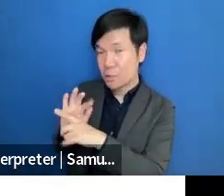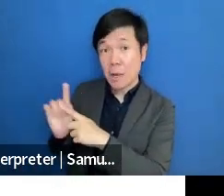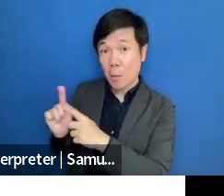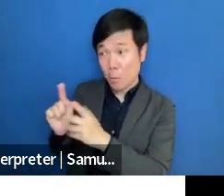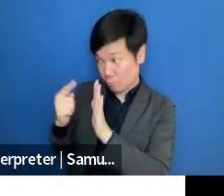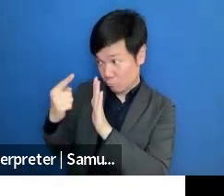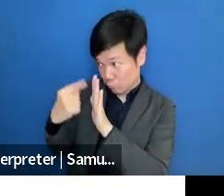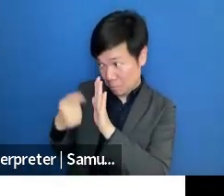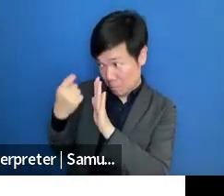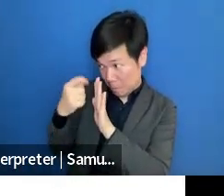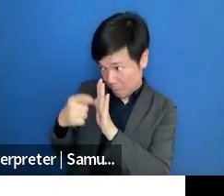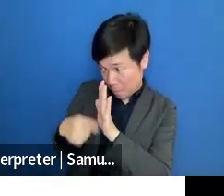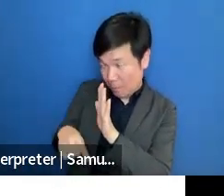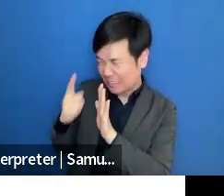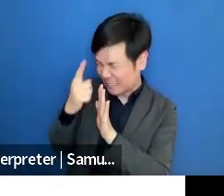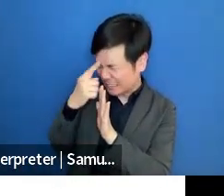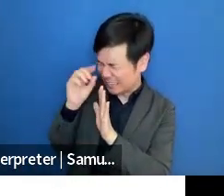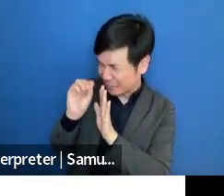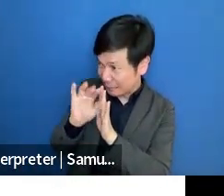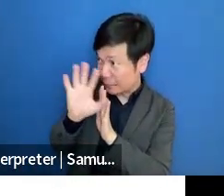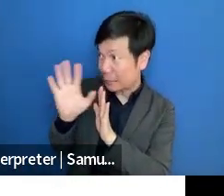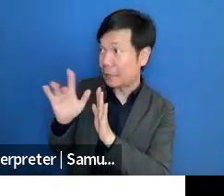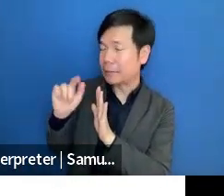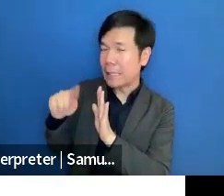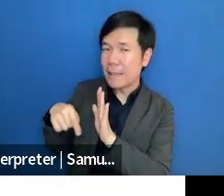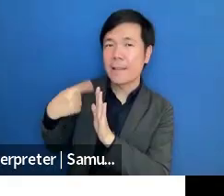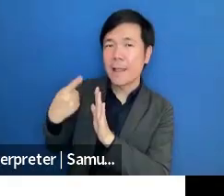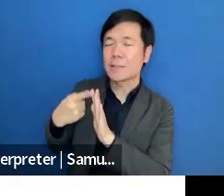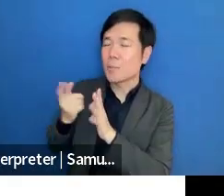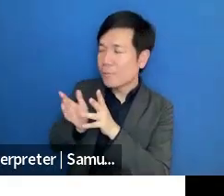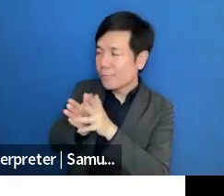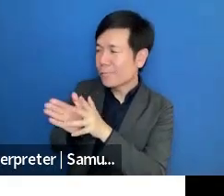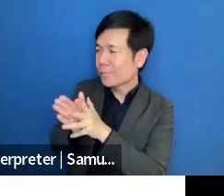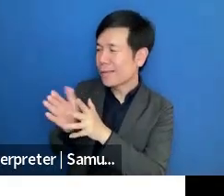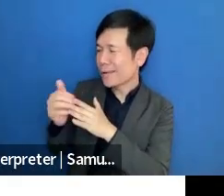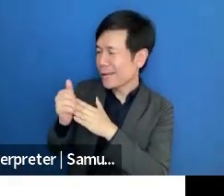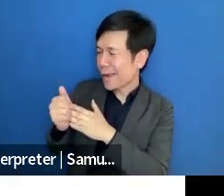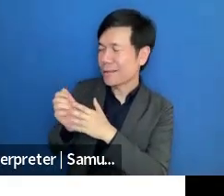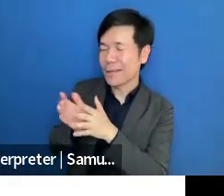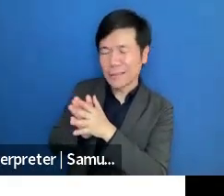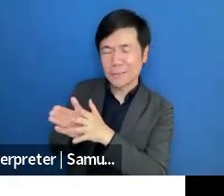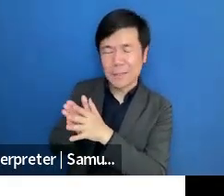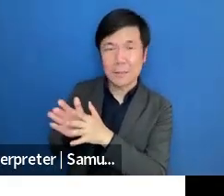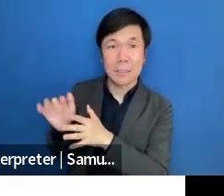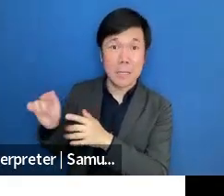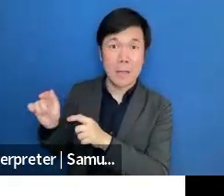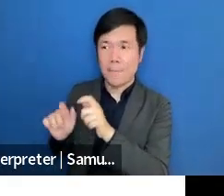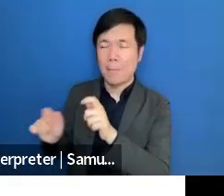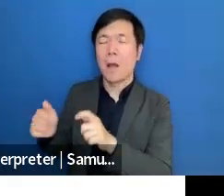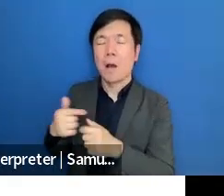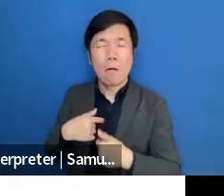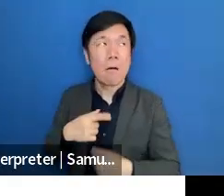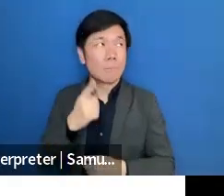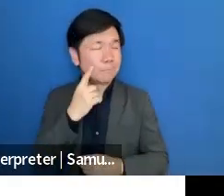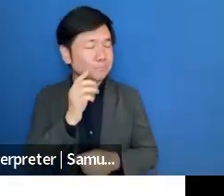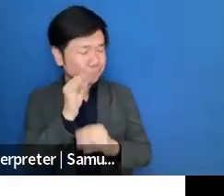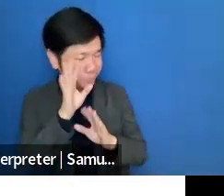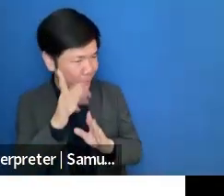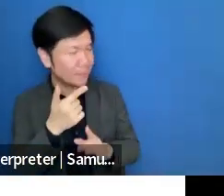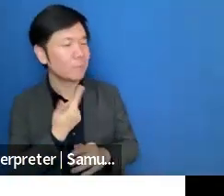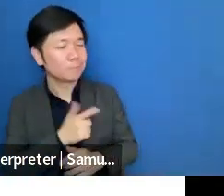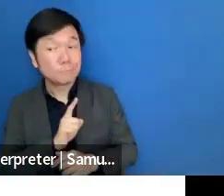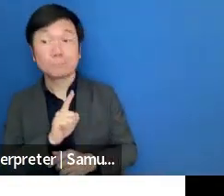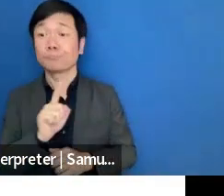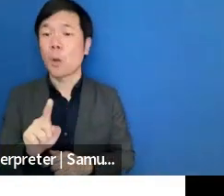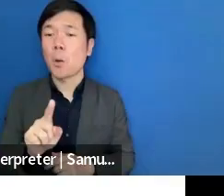one, and we had detailed interview guides. Each question explained the rationale behind the question itself, i.e.,